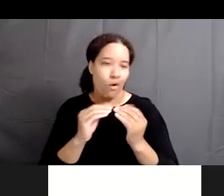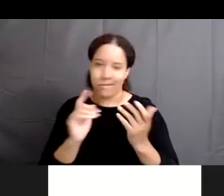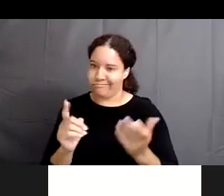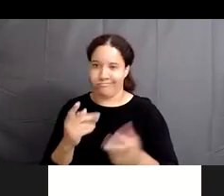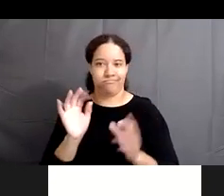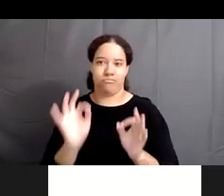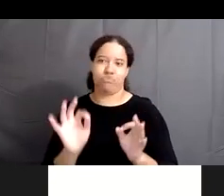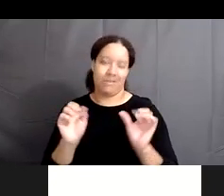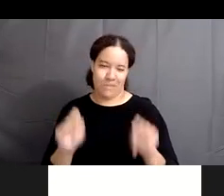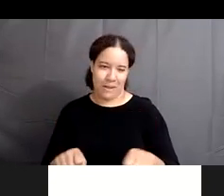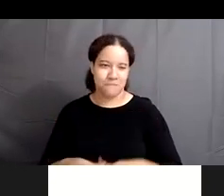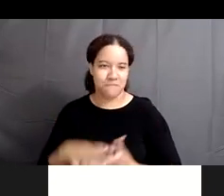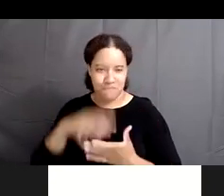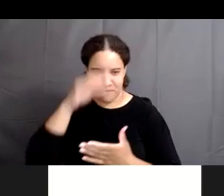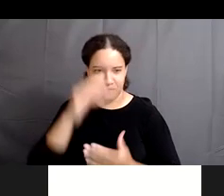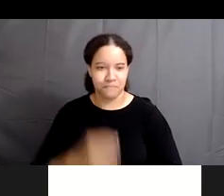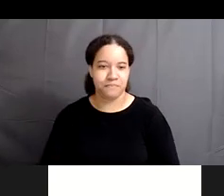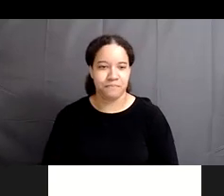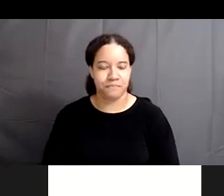go ahead.